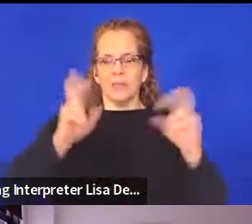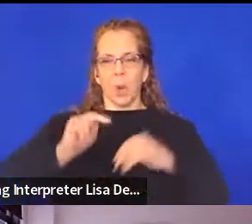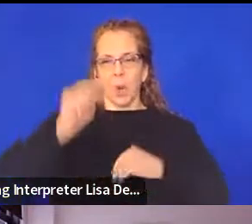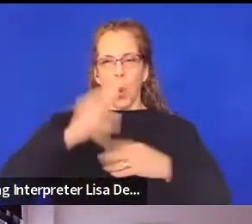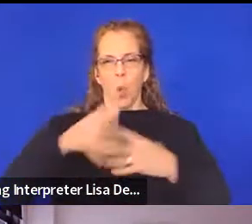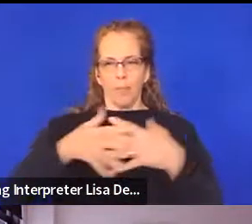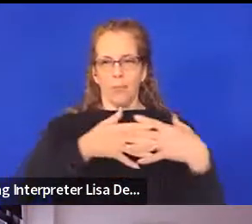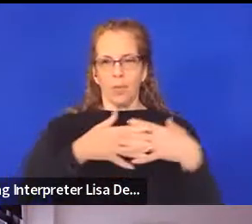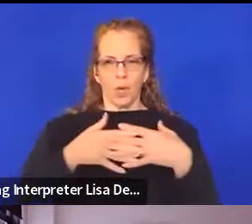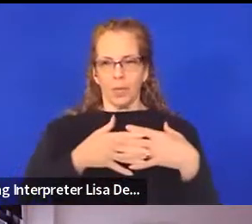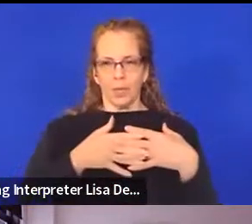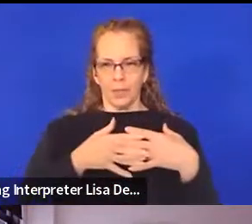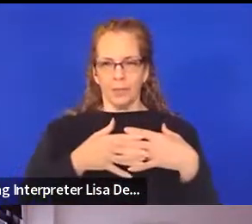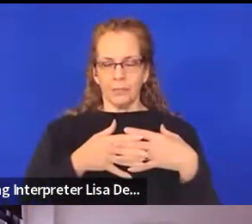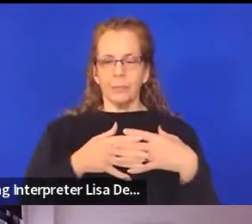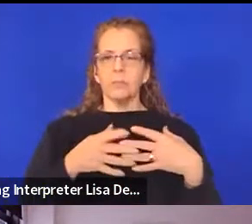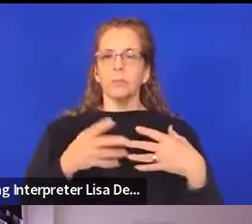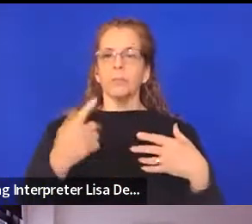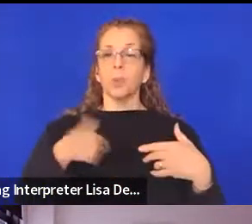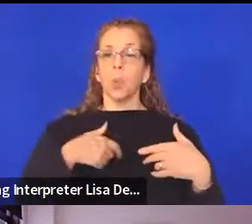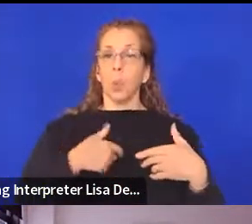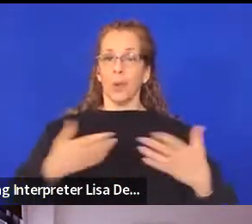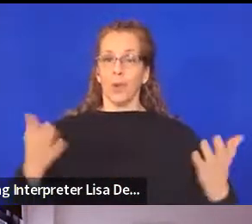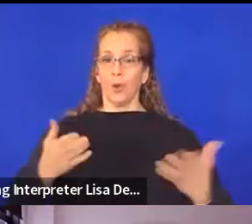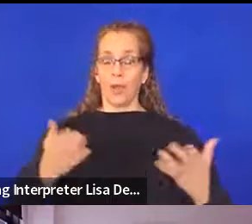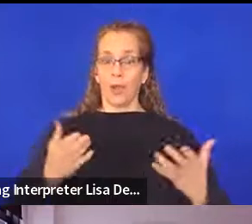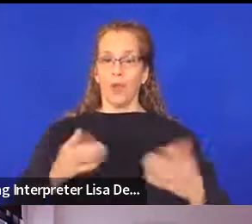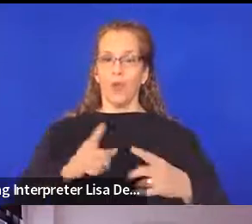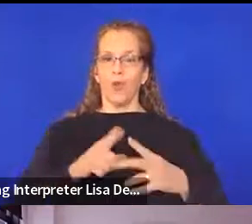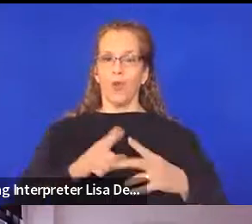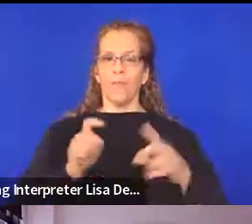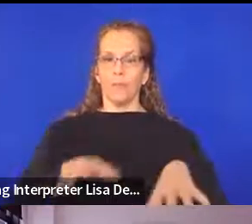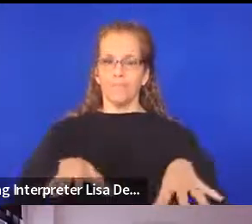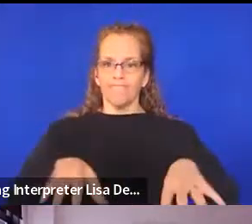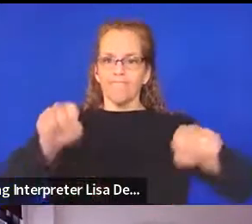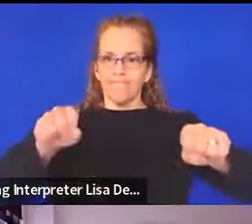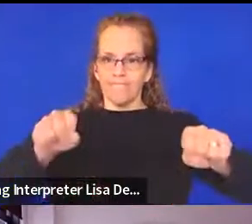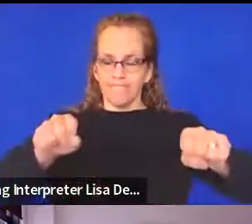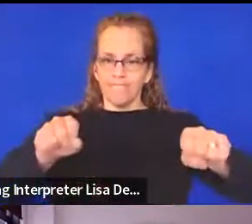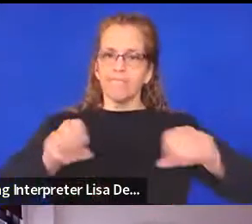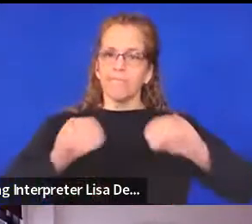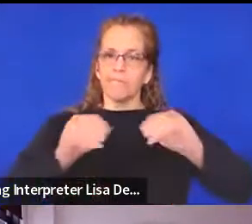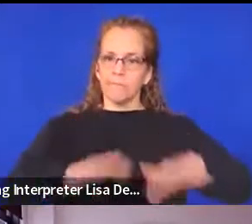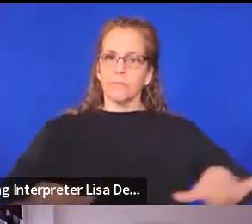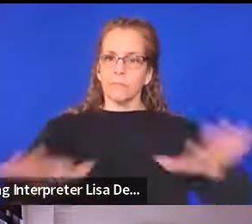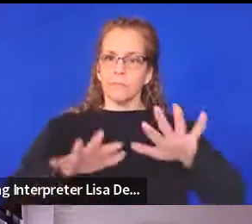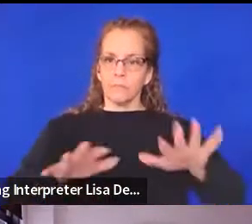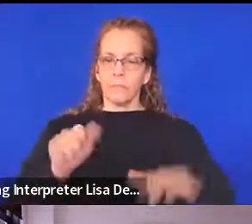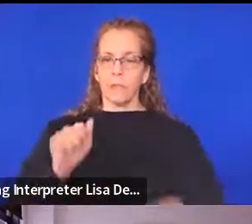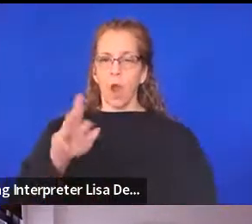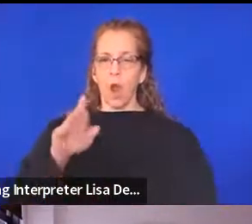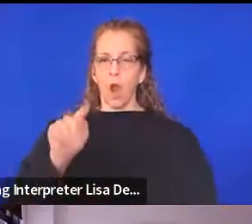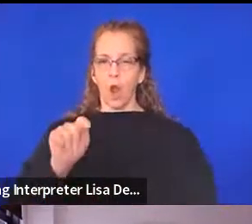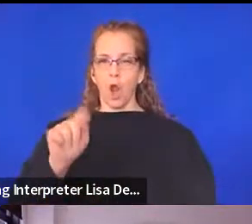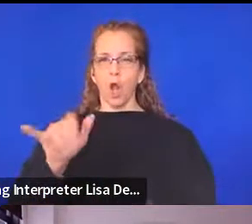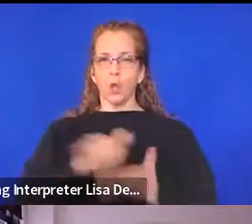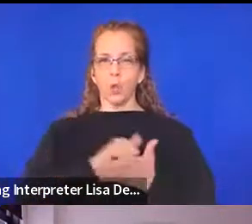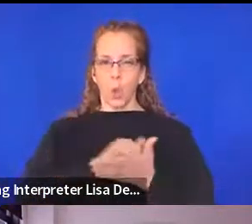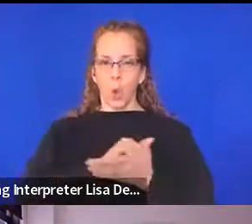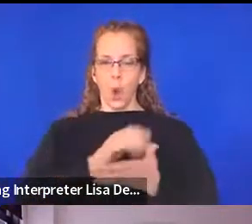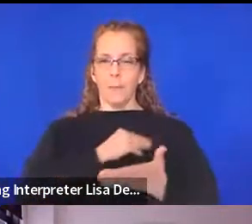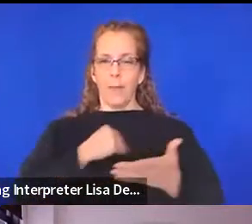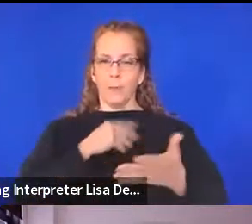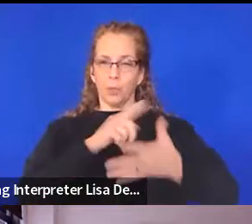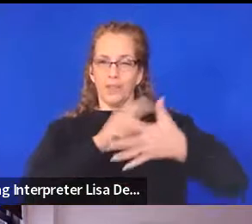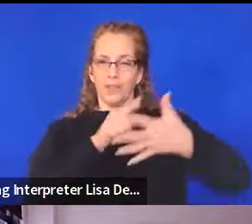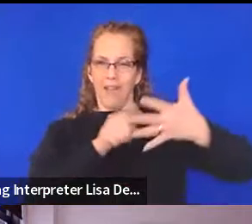America, we are on occupied territory. A.R.T New York's membership in the 5 boroughs of New York City